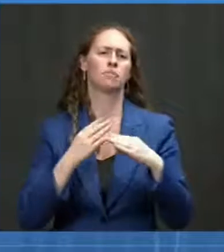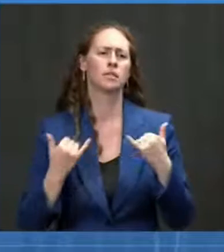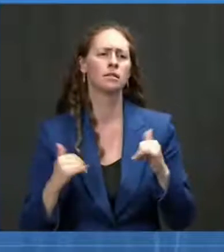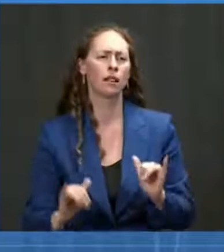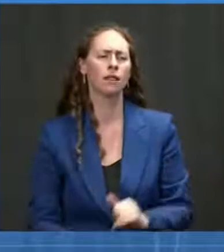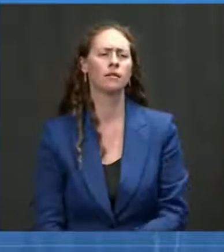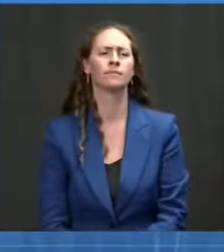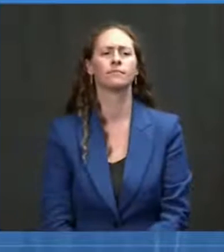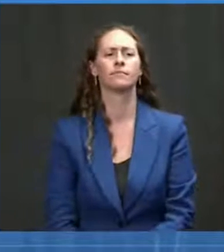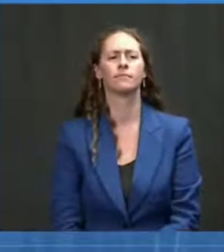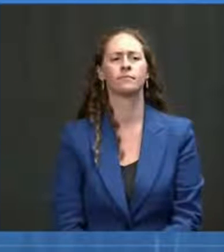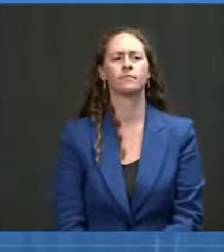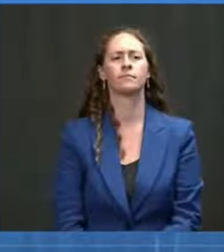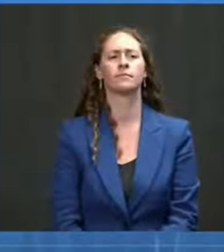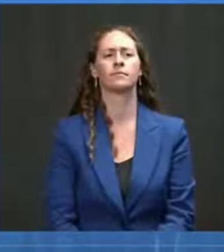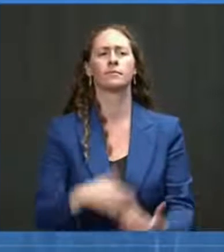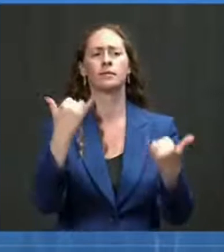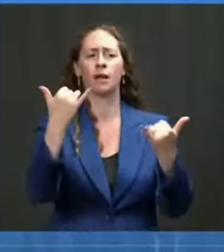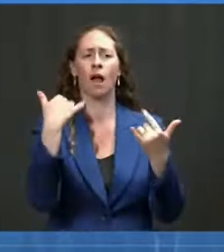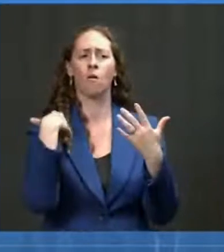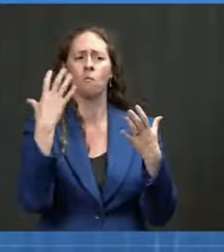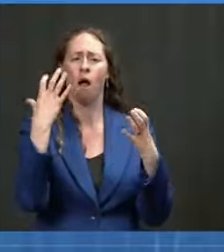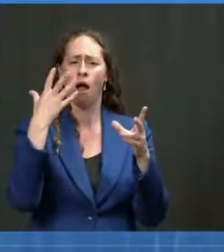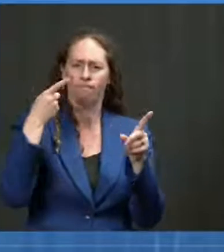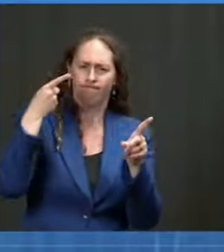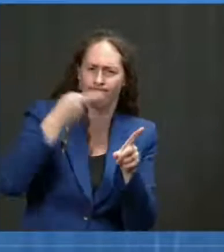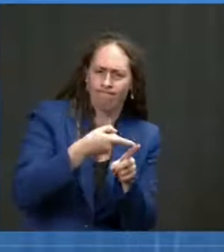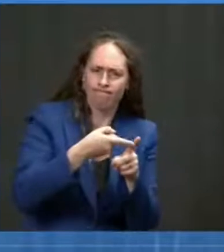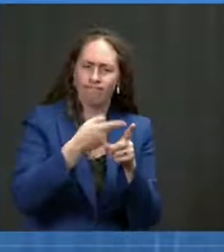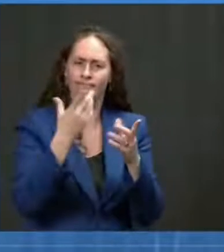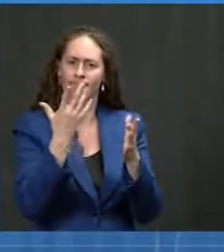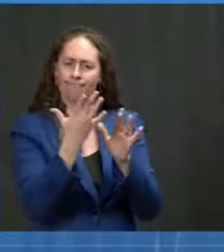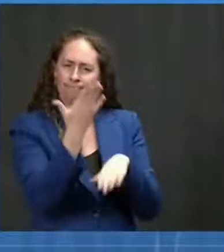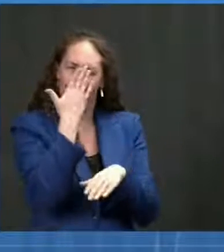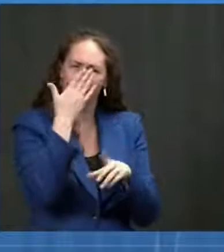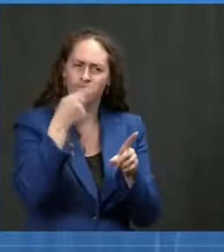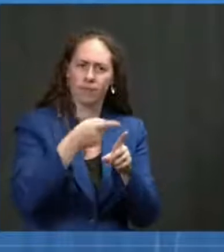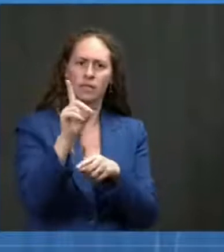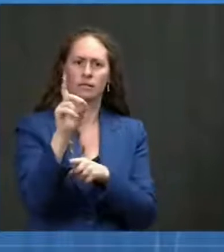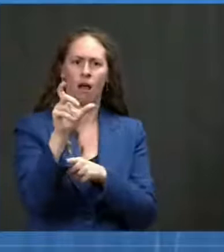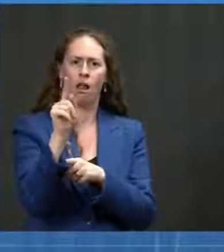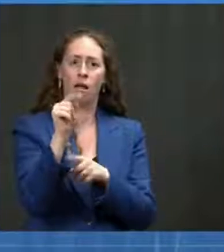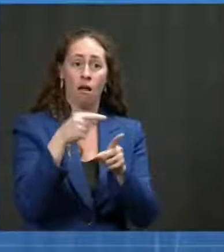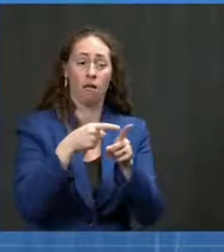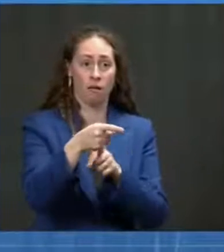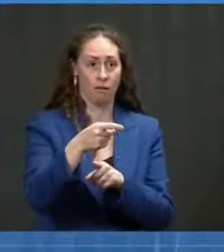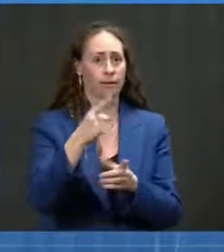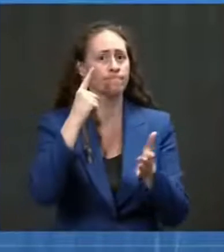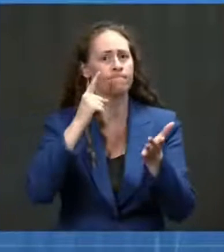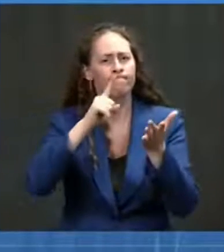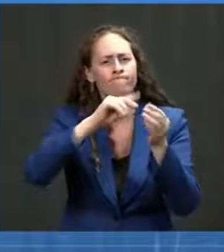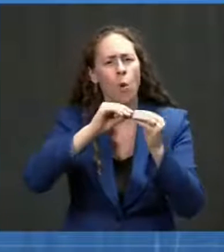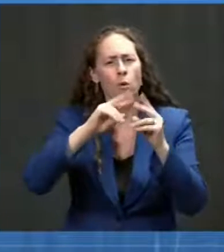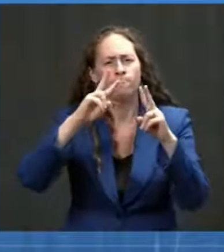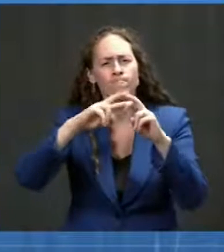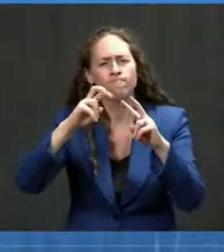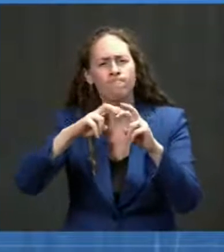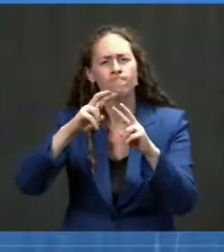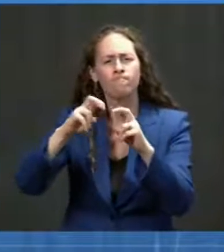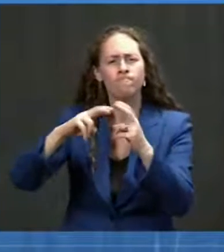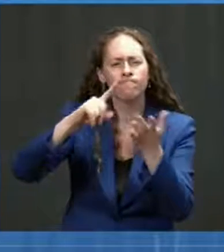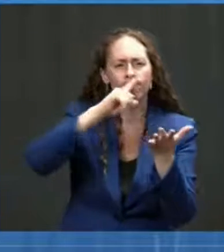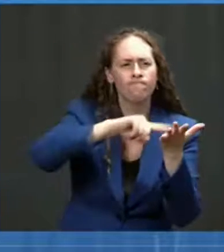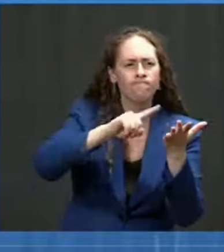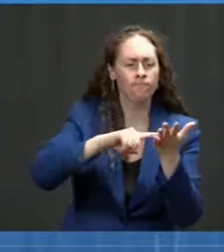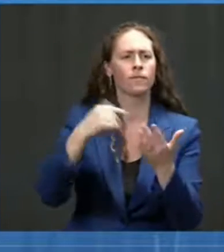the Delta variant. Preliminary data through August 6th from 2 of our vaccine effectiveness cohort studies that include more